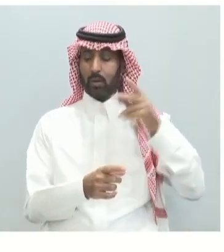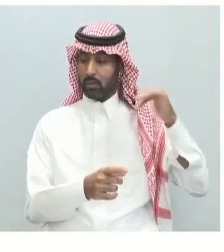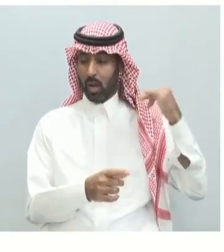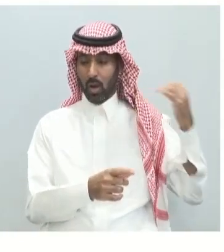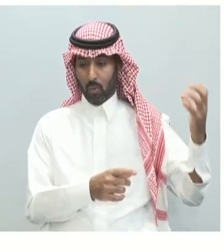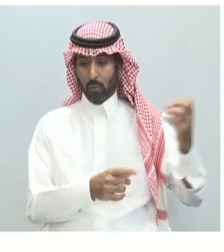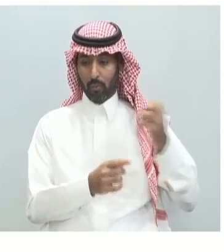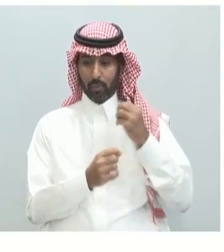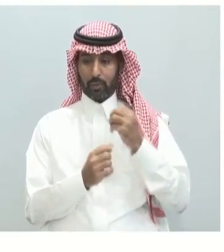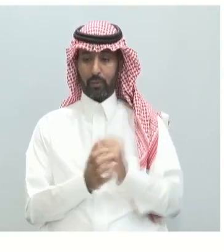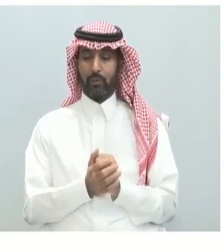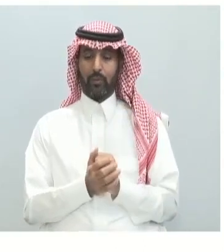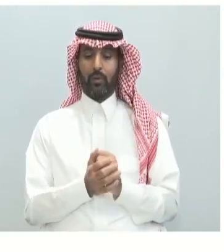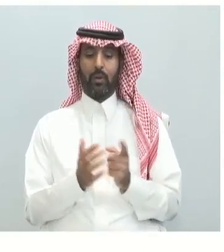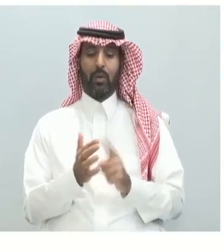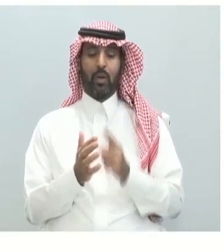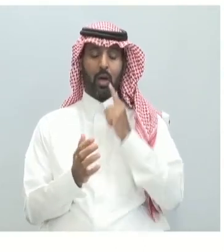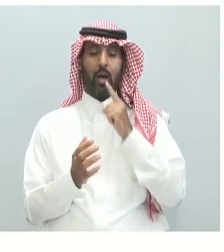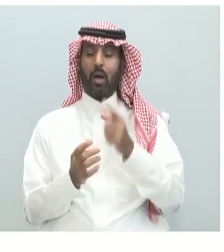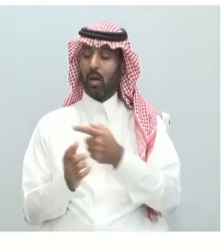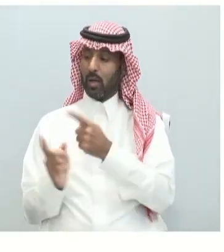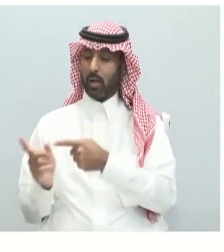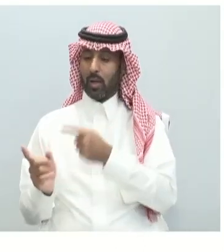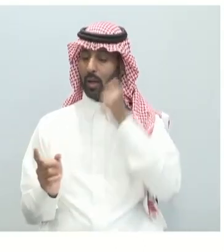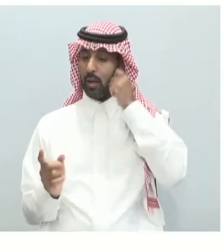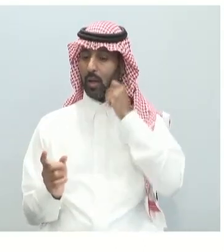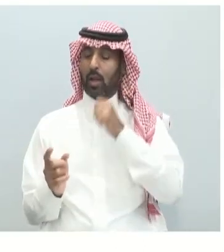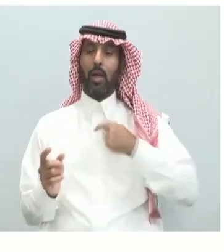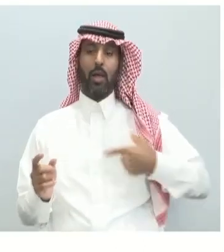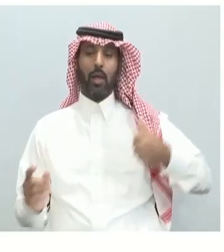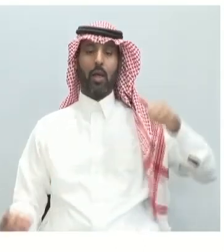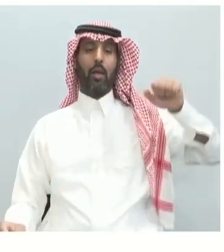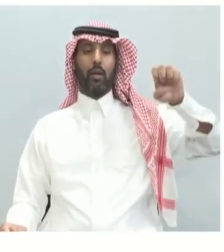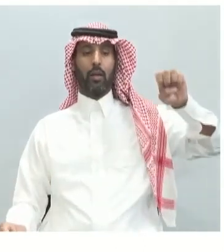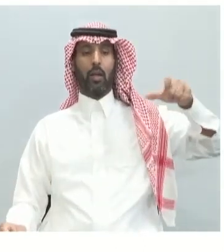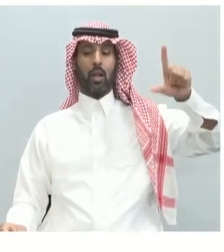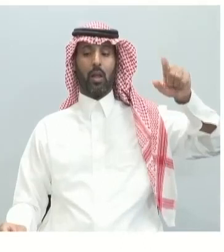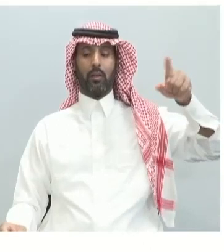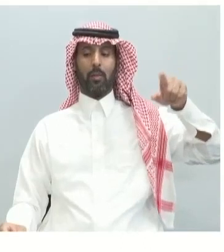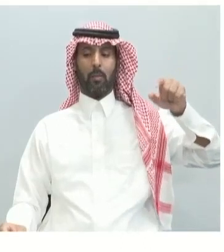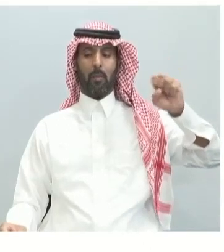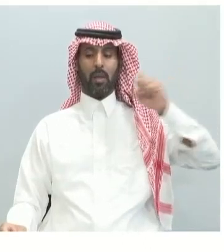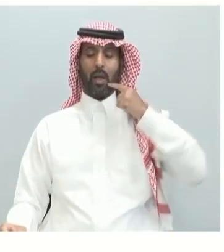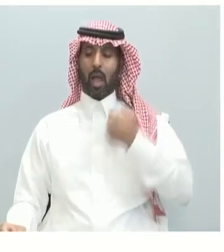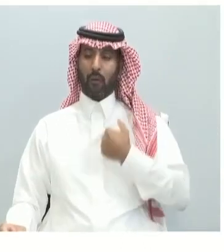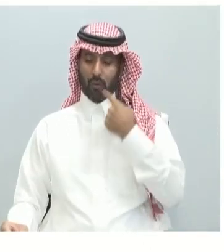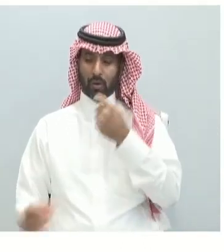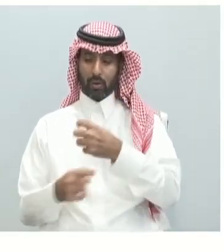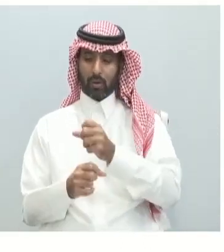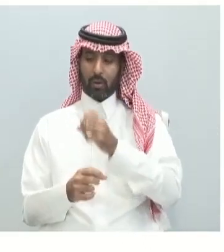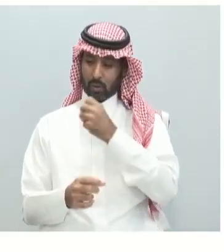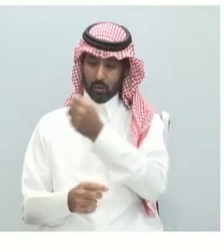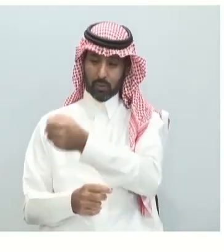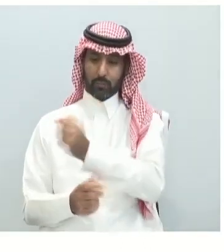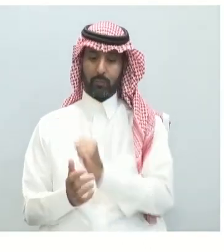Elizabeth, oh, wait, I have bottles of water right here. You can have one of these. Andrea, actually,